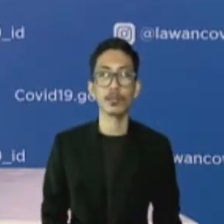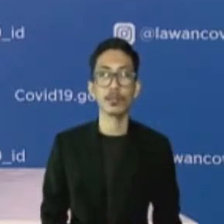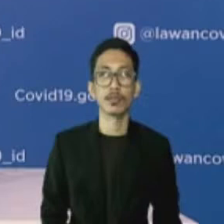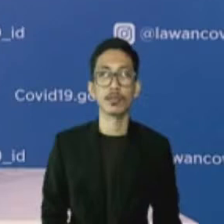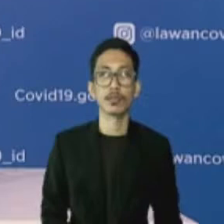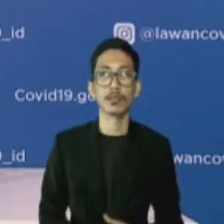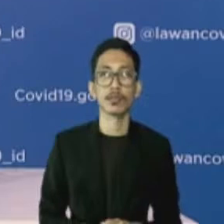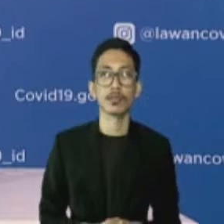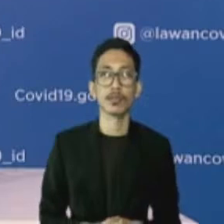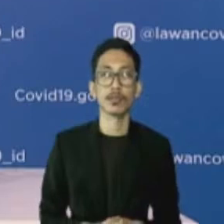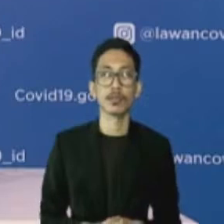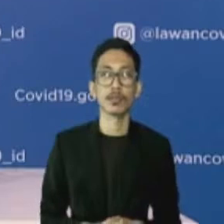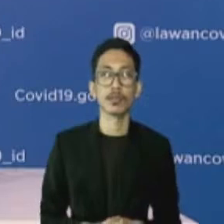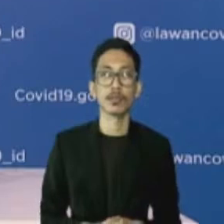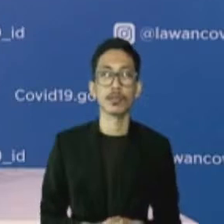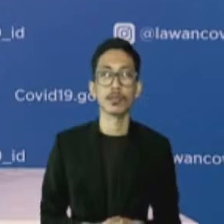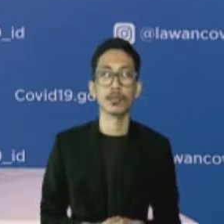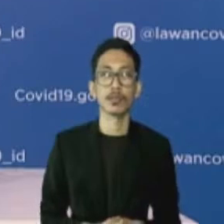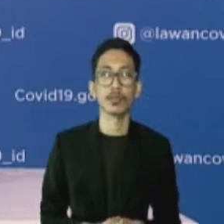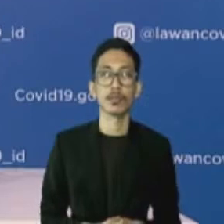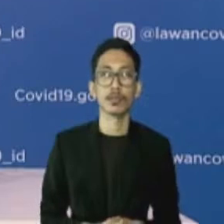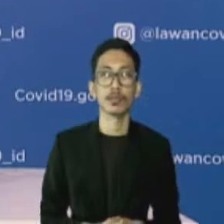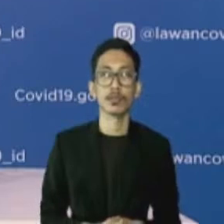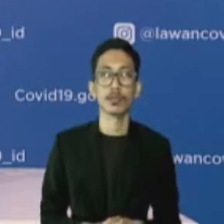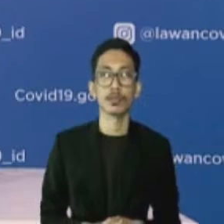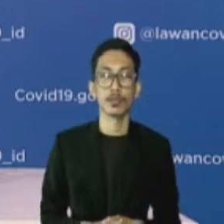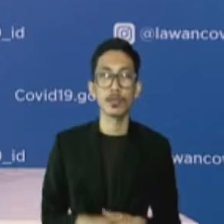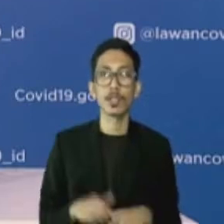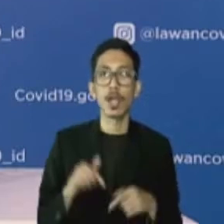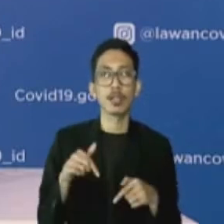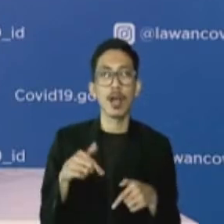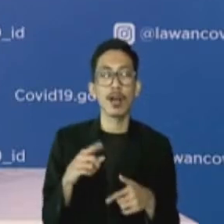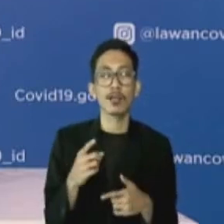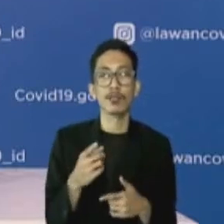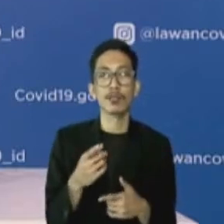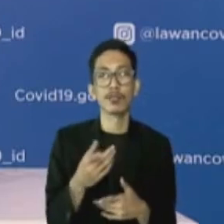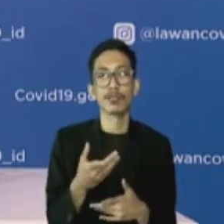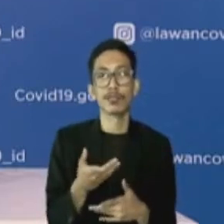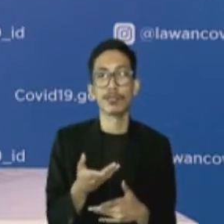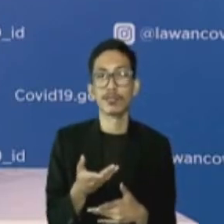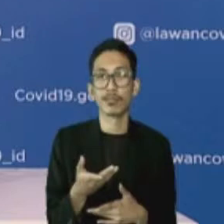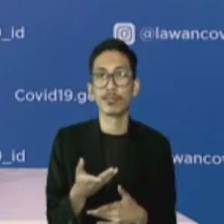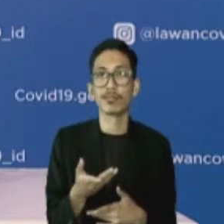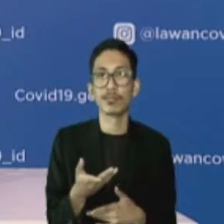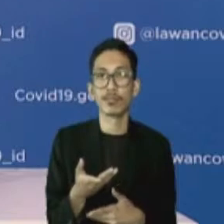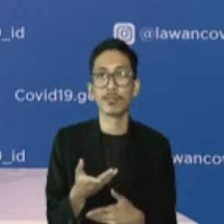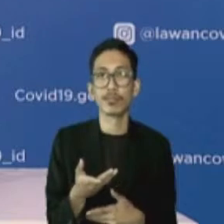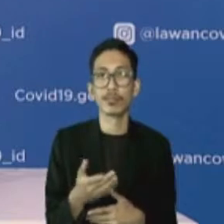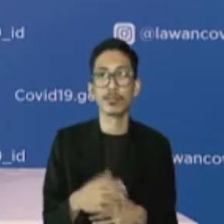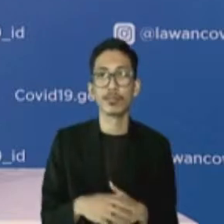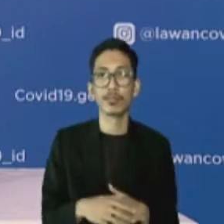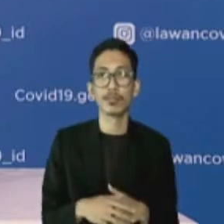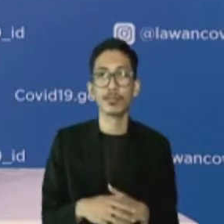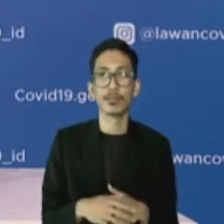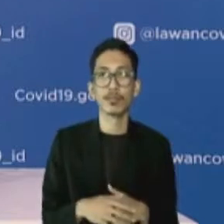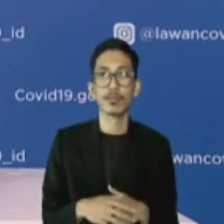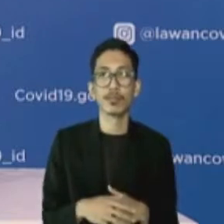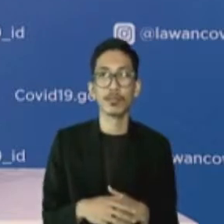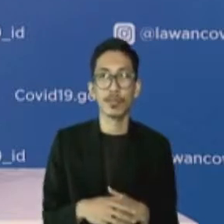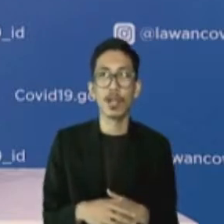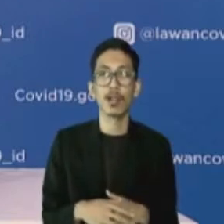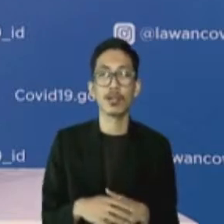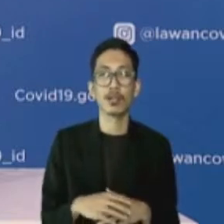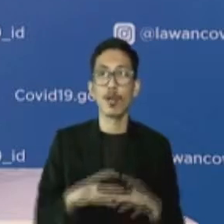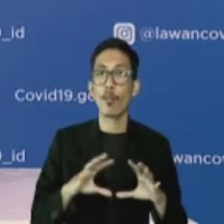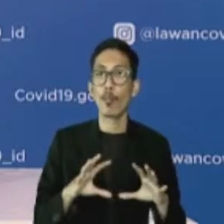home. As regulated in the second addendum to the SE Satgas number 17 of